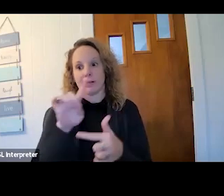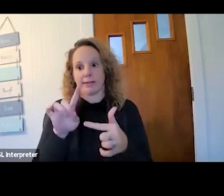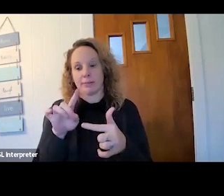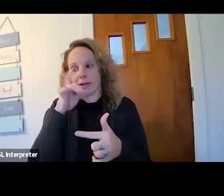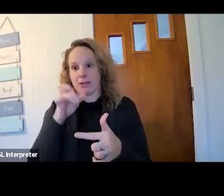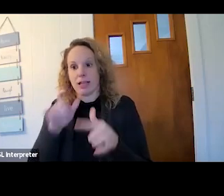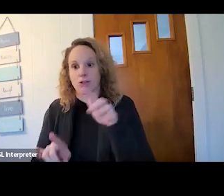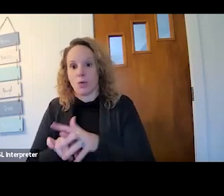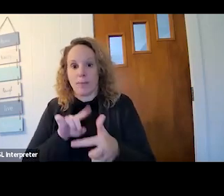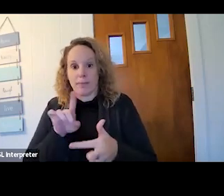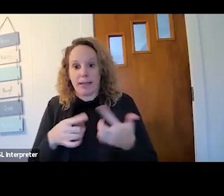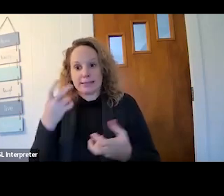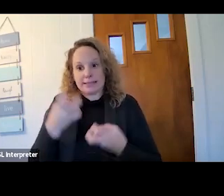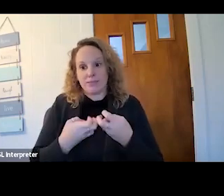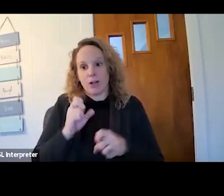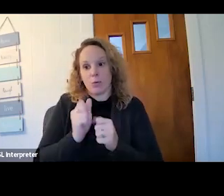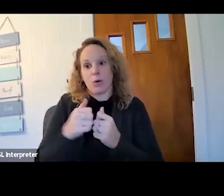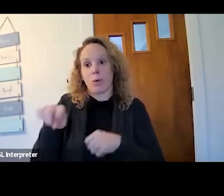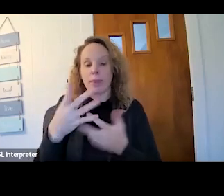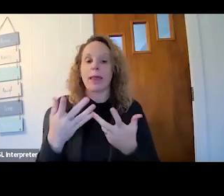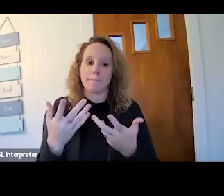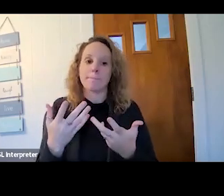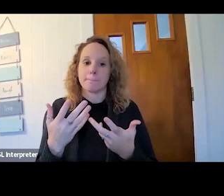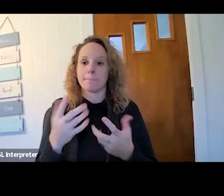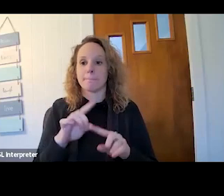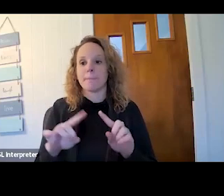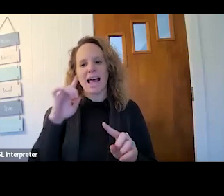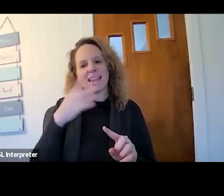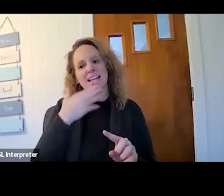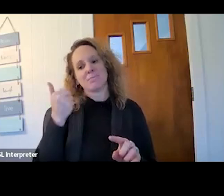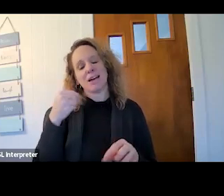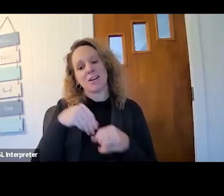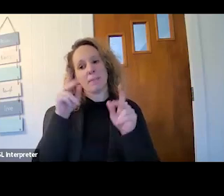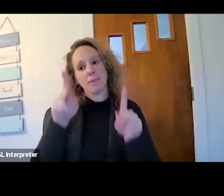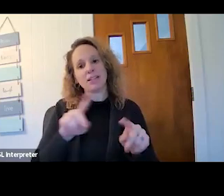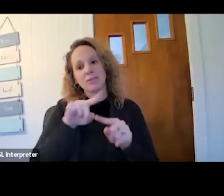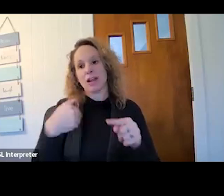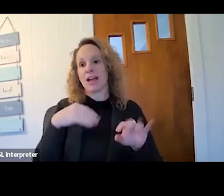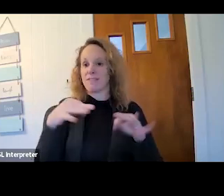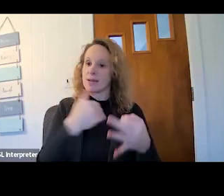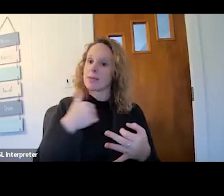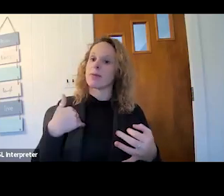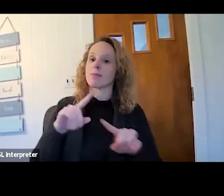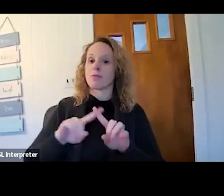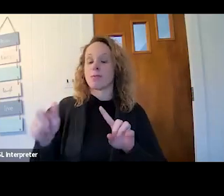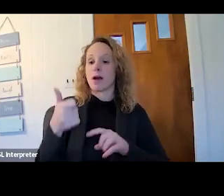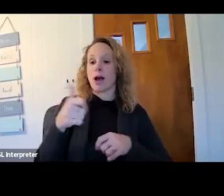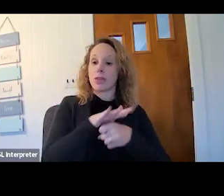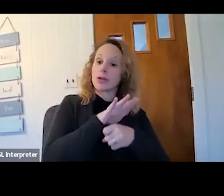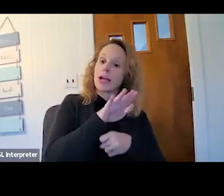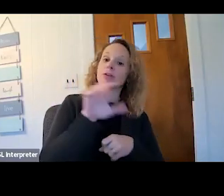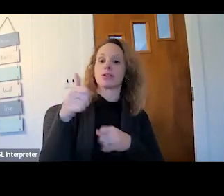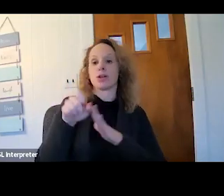court. Now, even though I think it's better done in person at times when I have family members who are from other counties or other